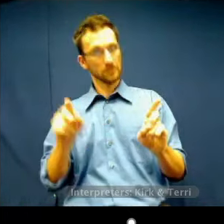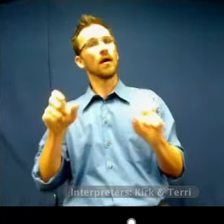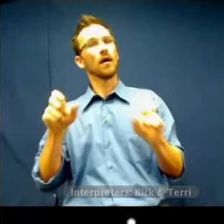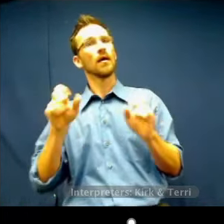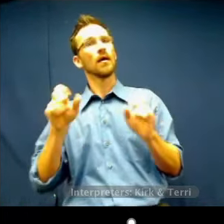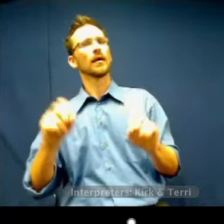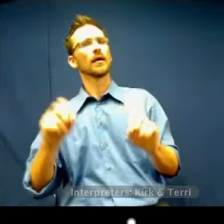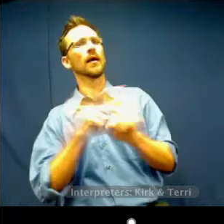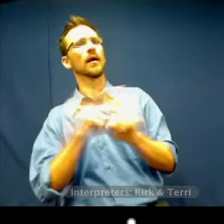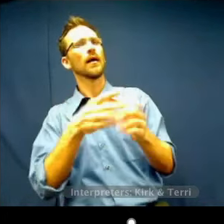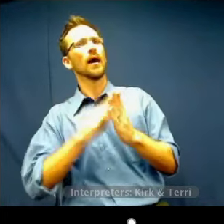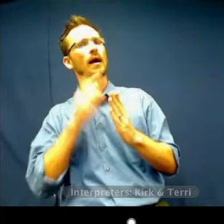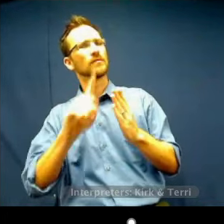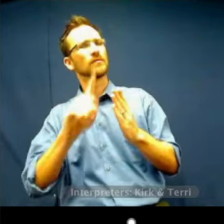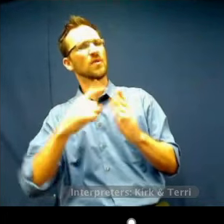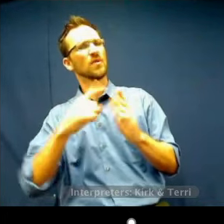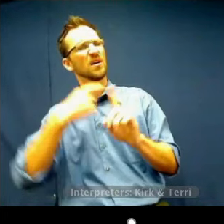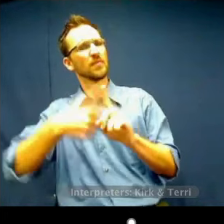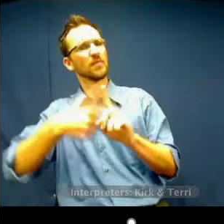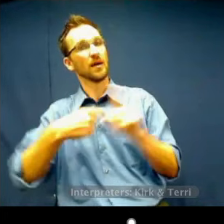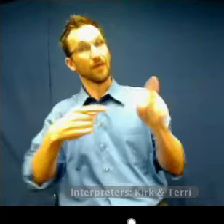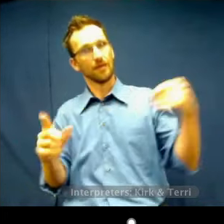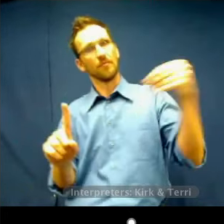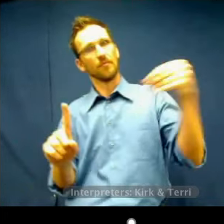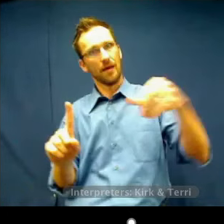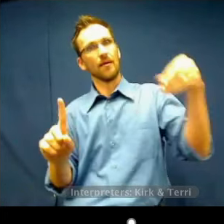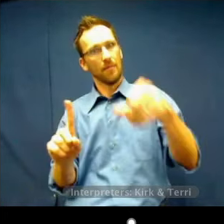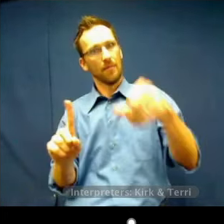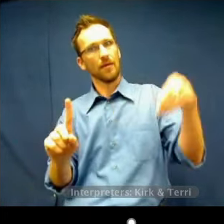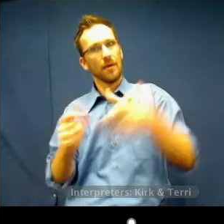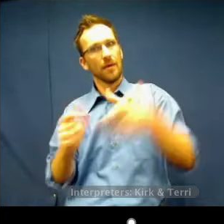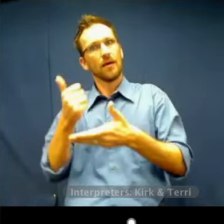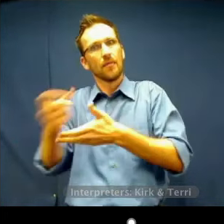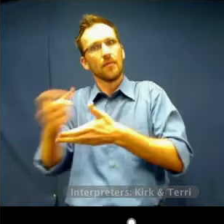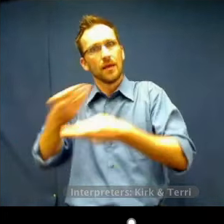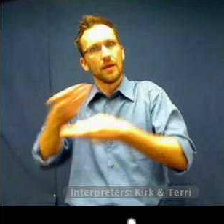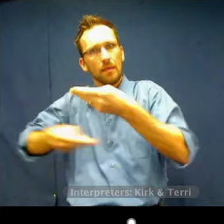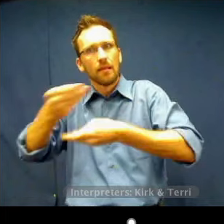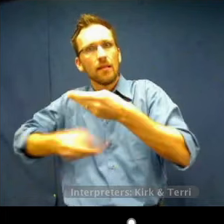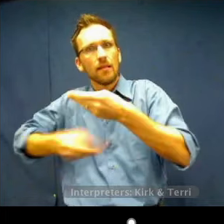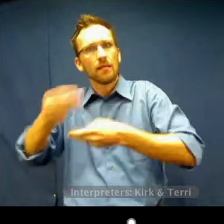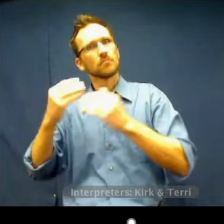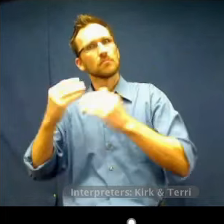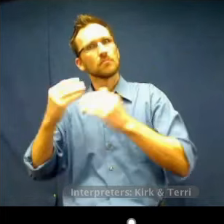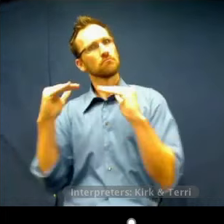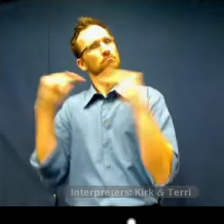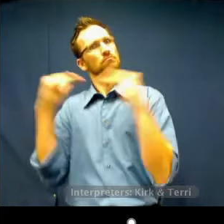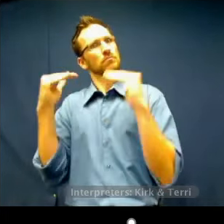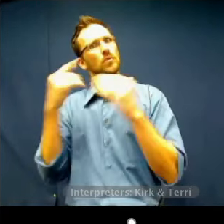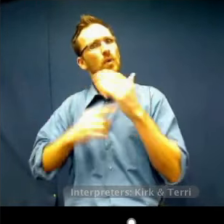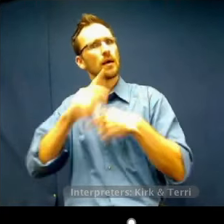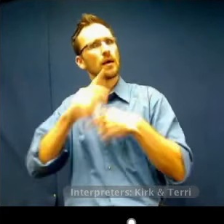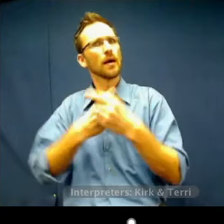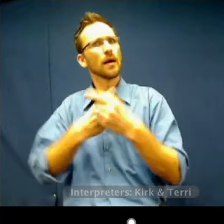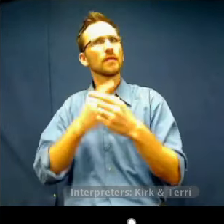payment to help them maintain the standard of living that they enjoyed while they were married.